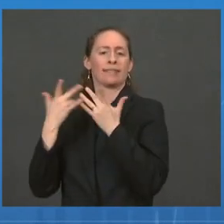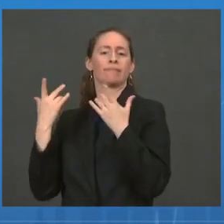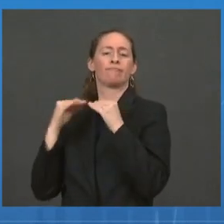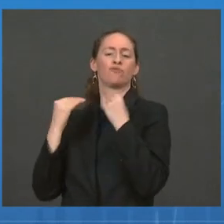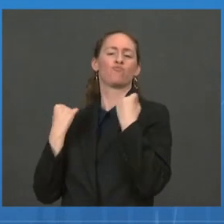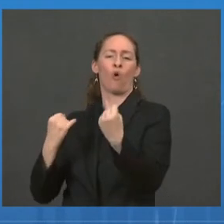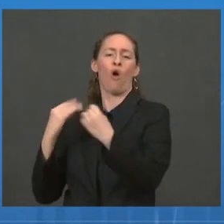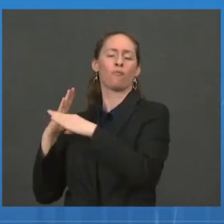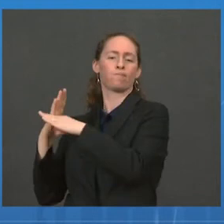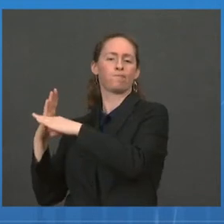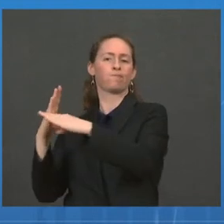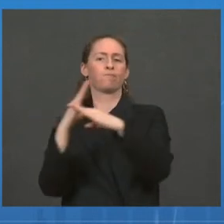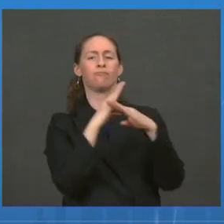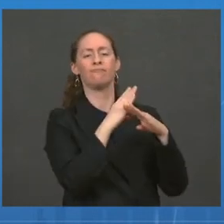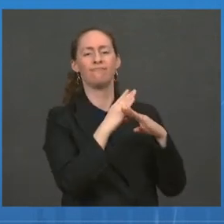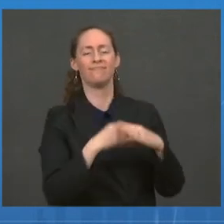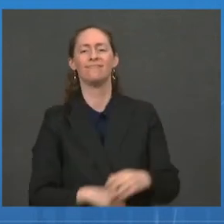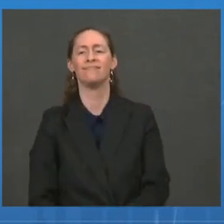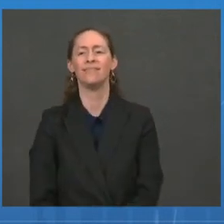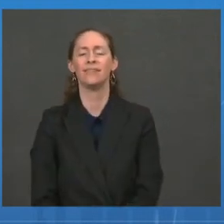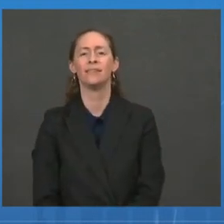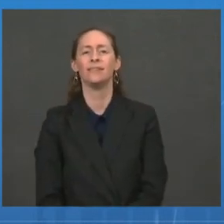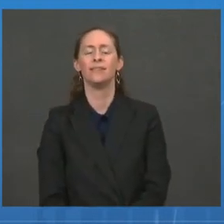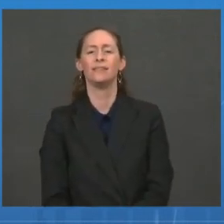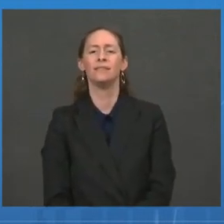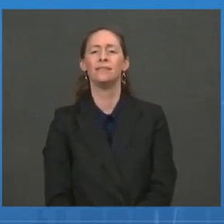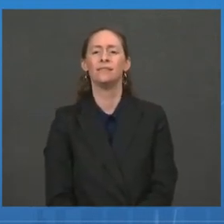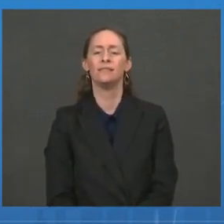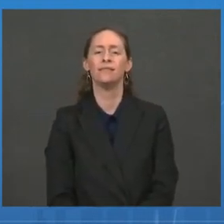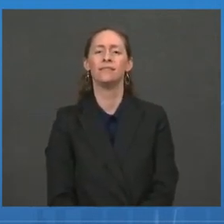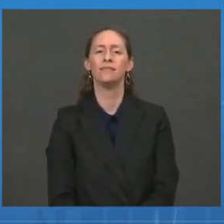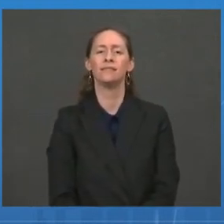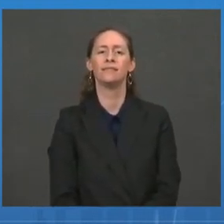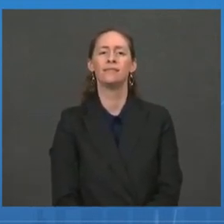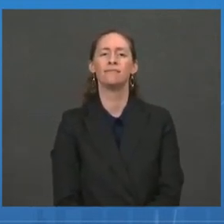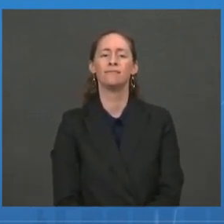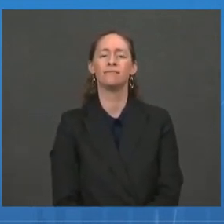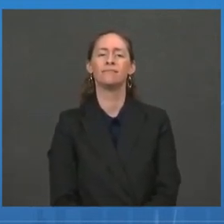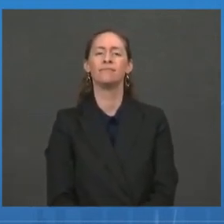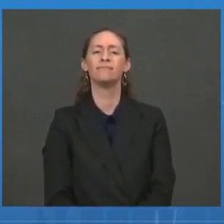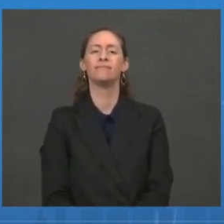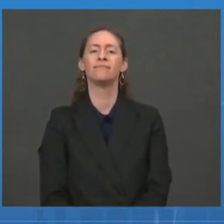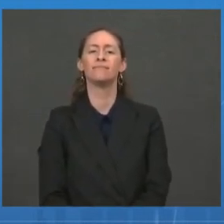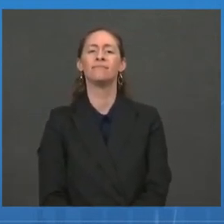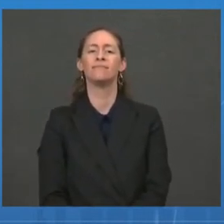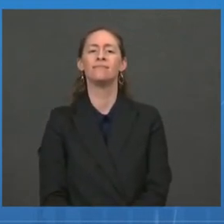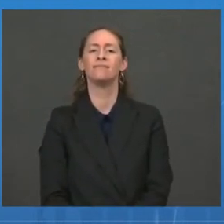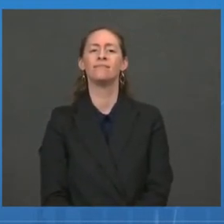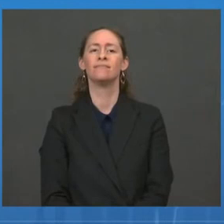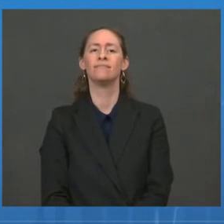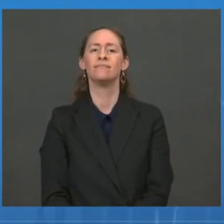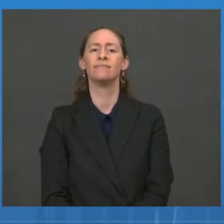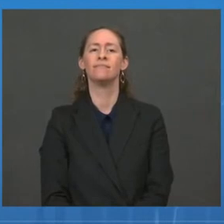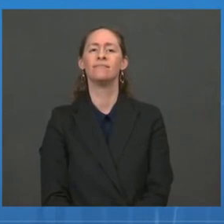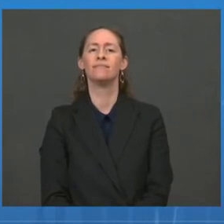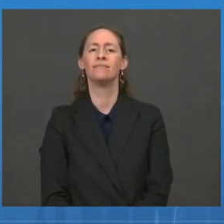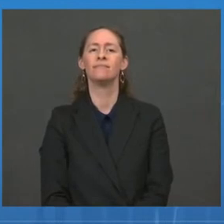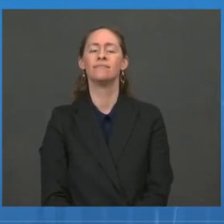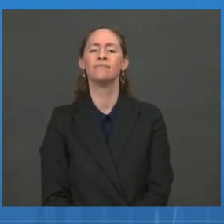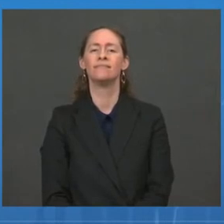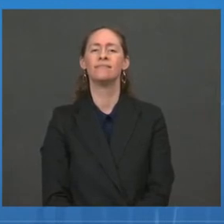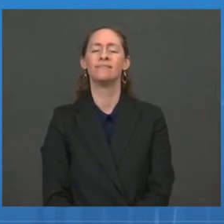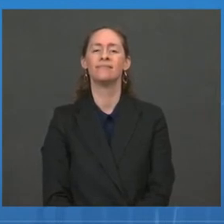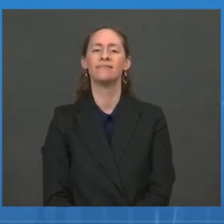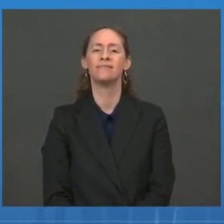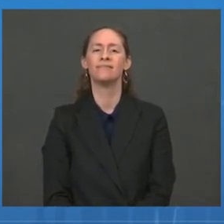question is cheyenne haslett at abc news hi thanks for taking my question